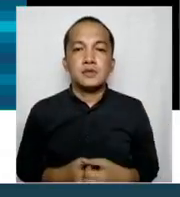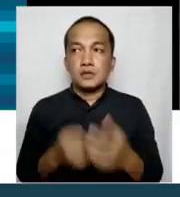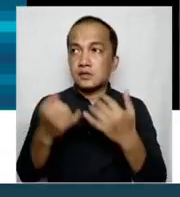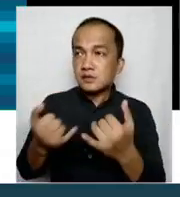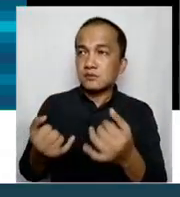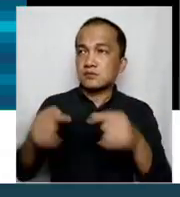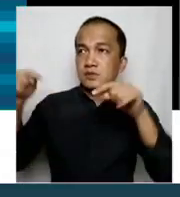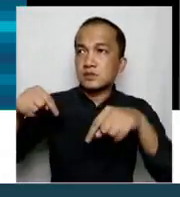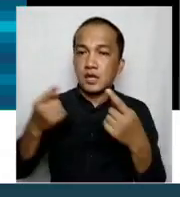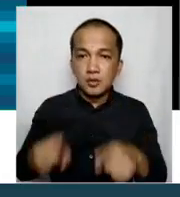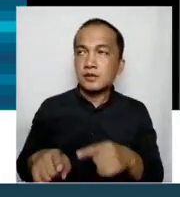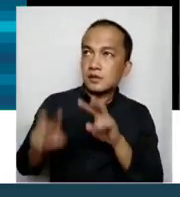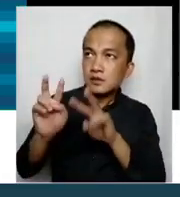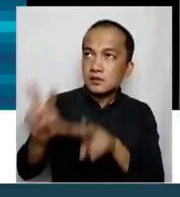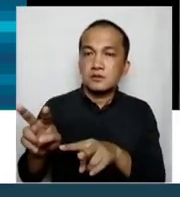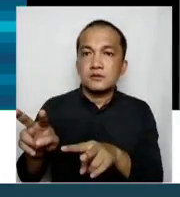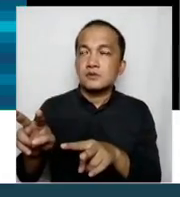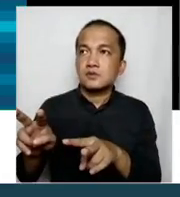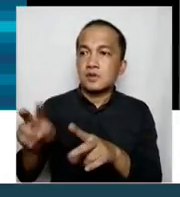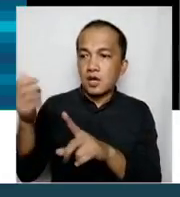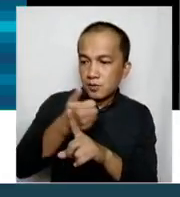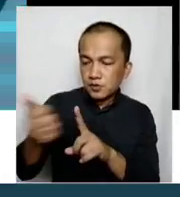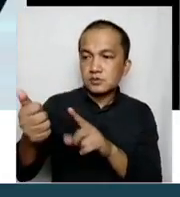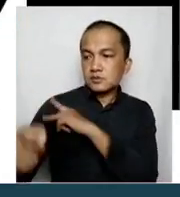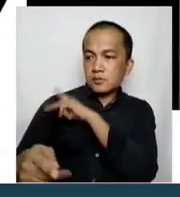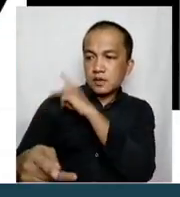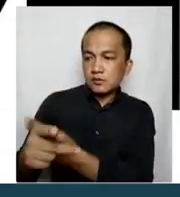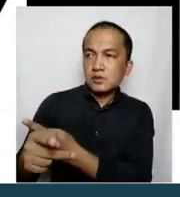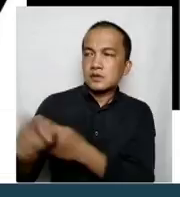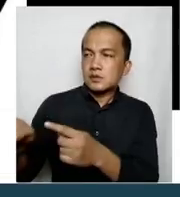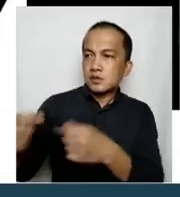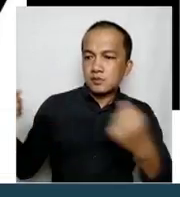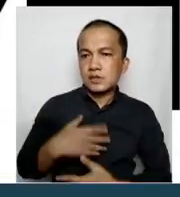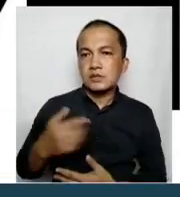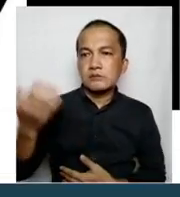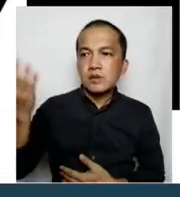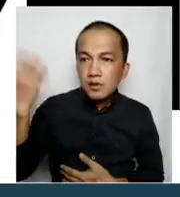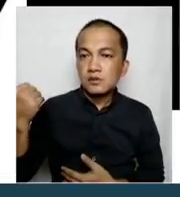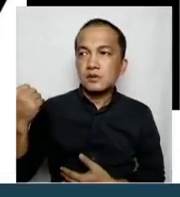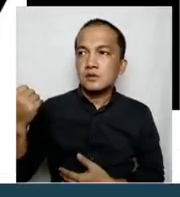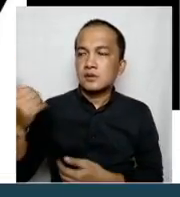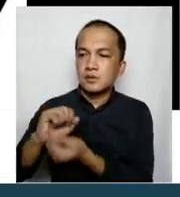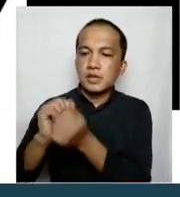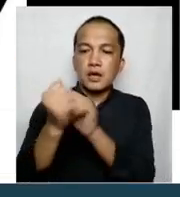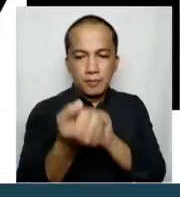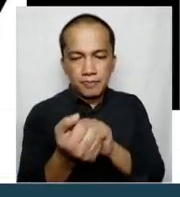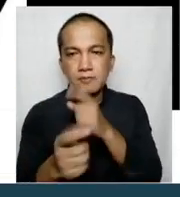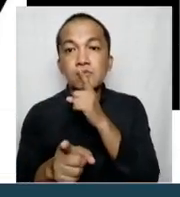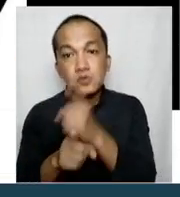happened, we see that the abuse of power that we have been fearing all along, naging totoo, mm-hmm. lalo.